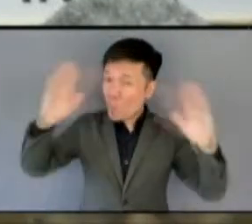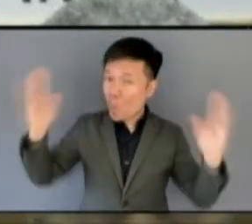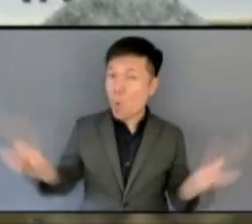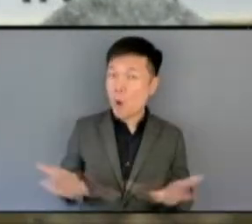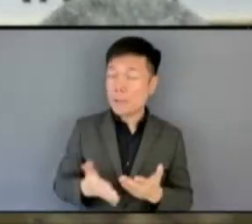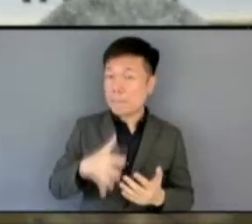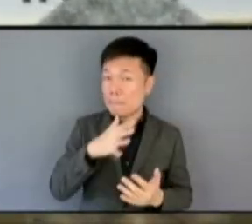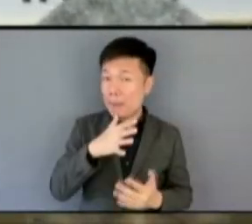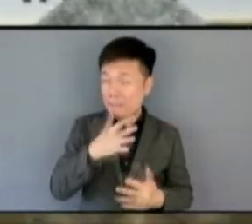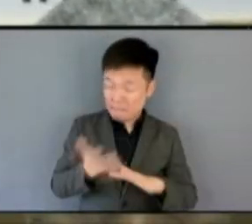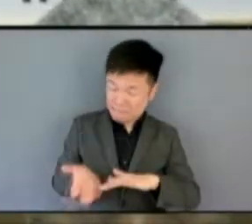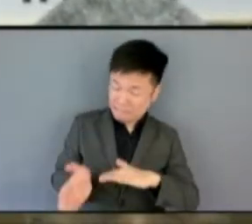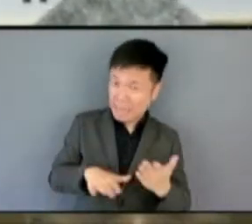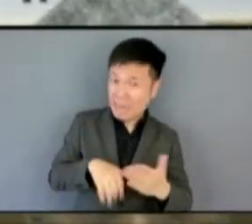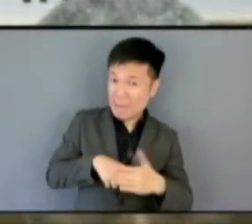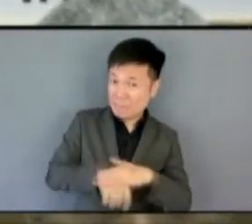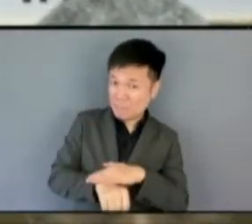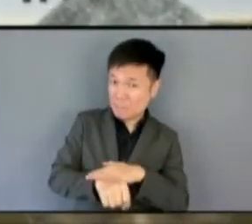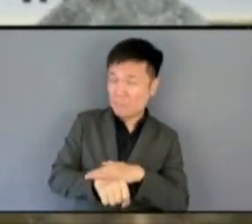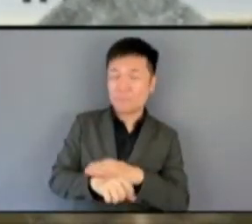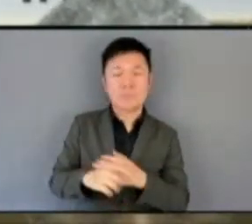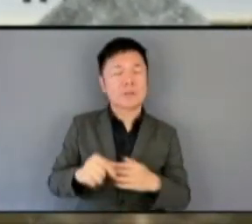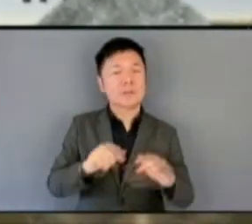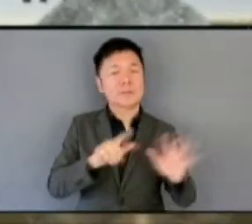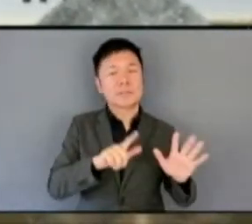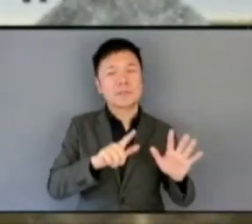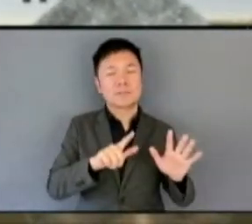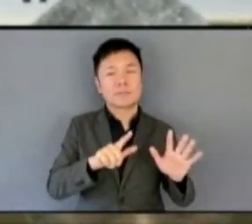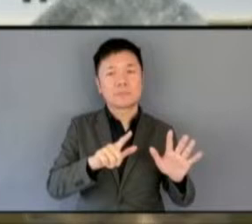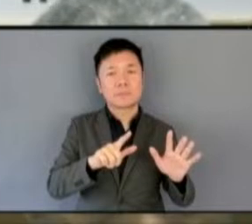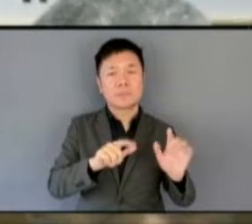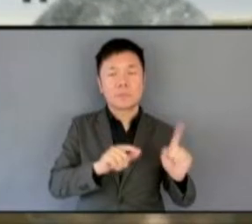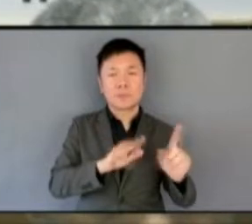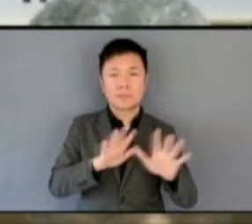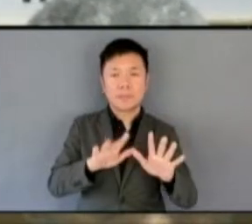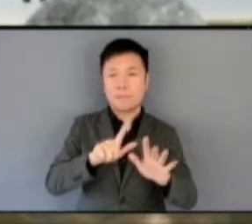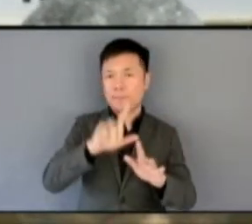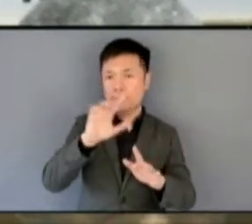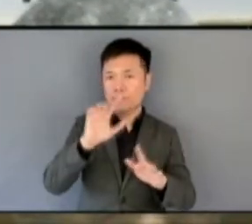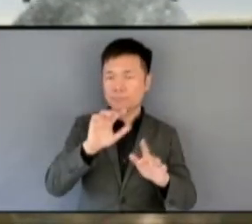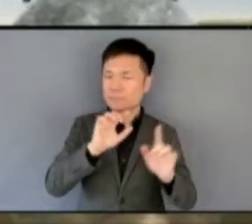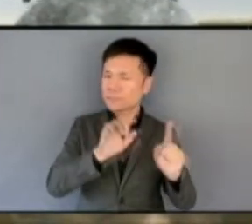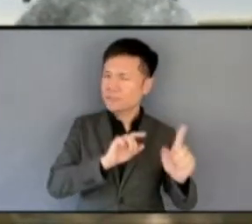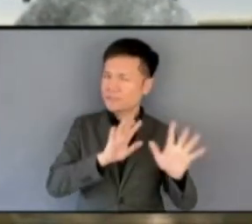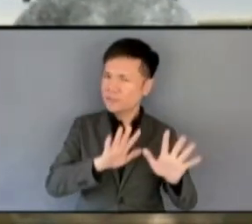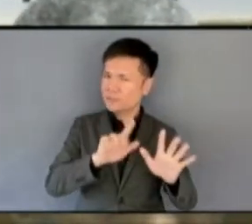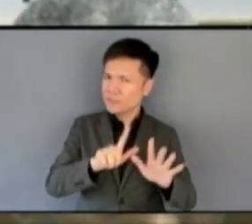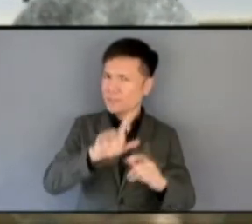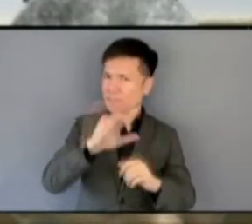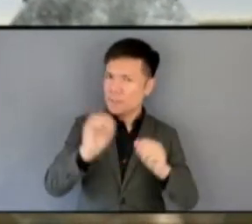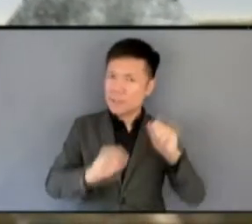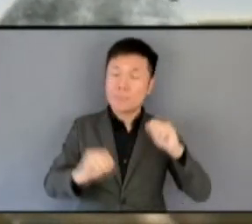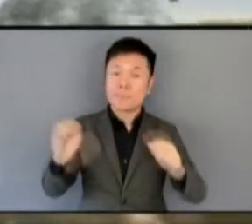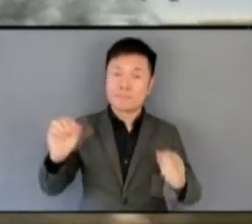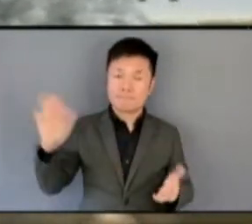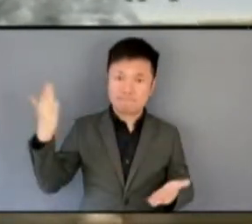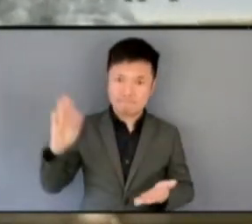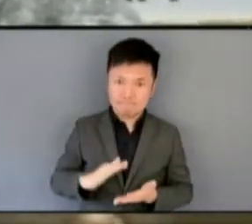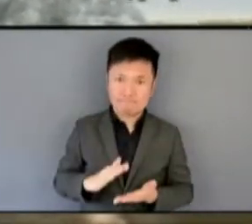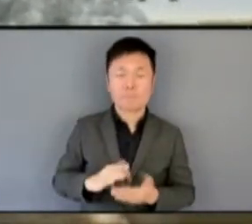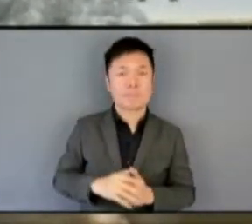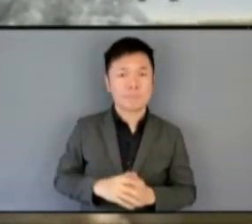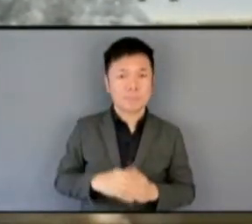than 70% per 1,000 live births. To foster maternal health, the Government of India